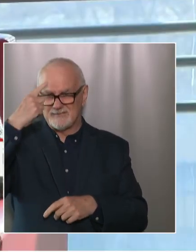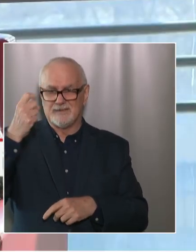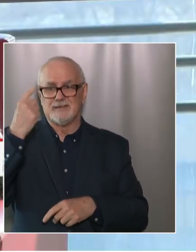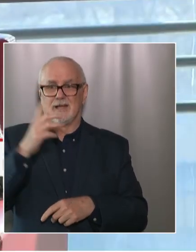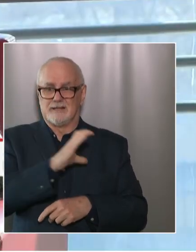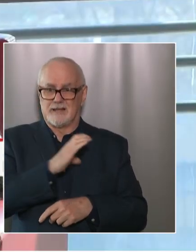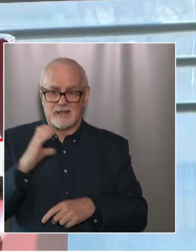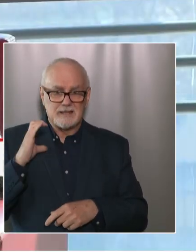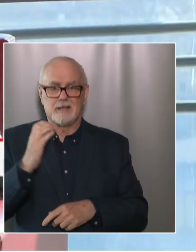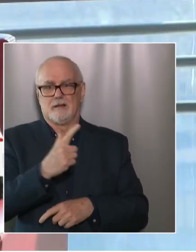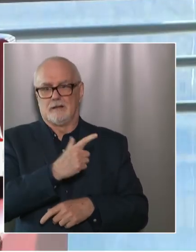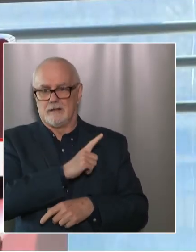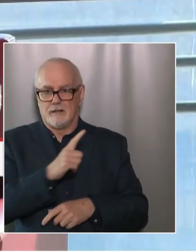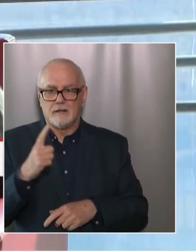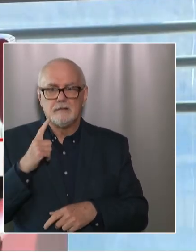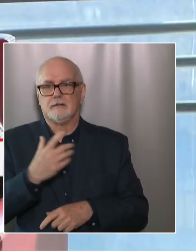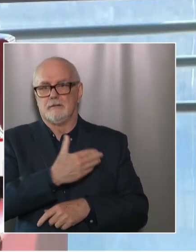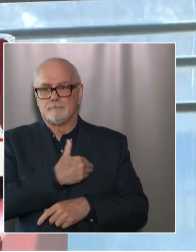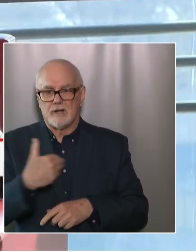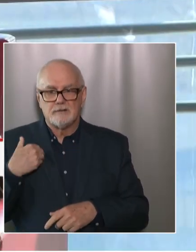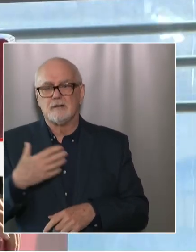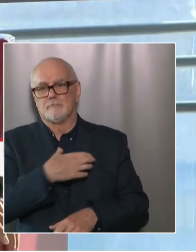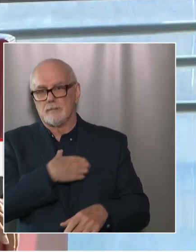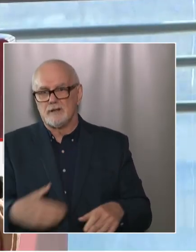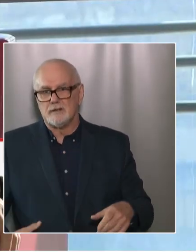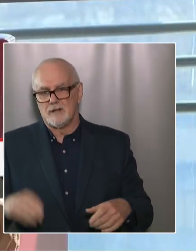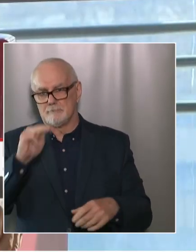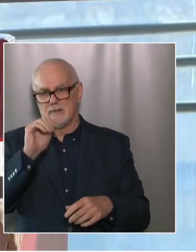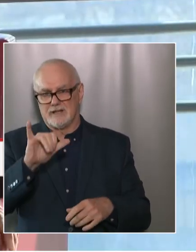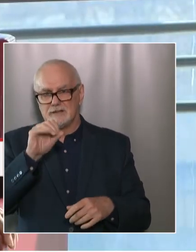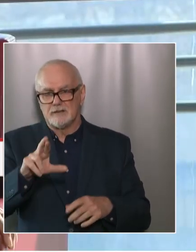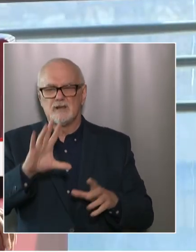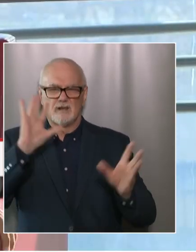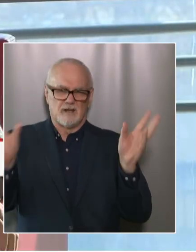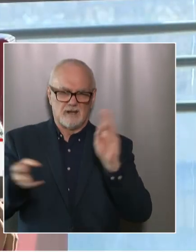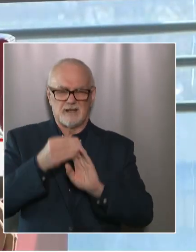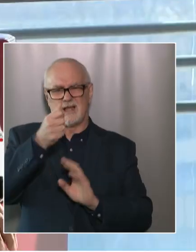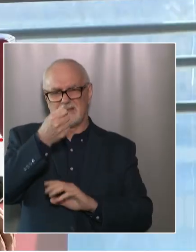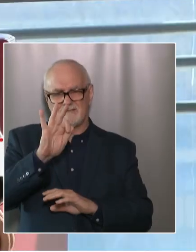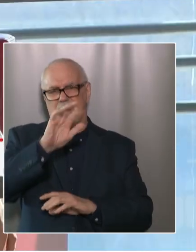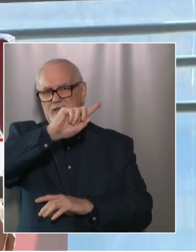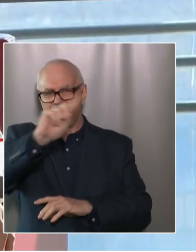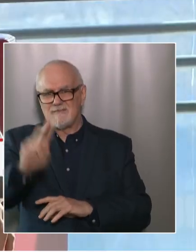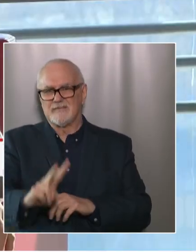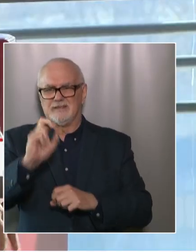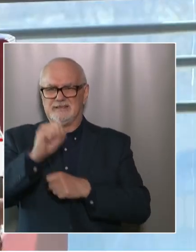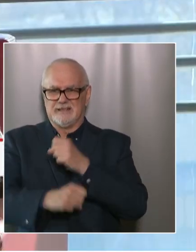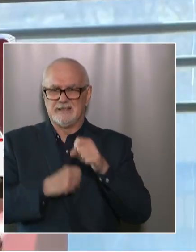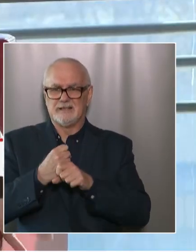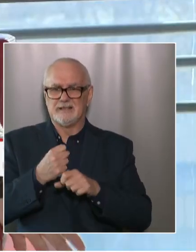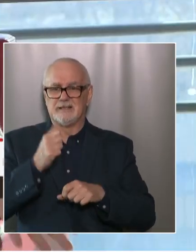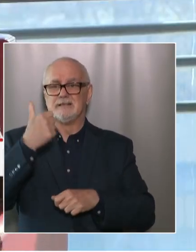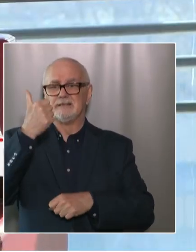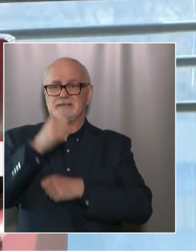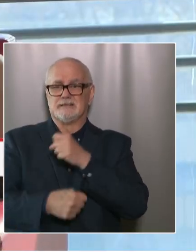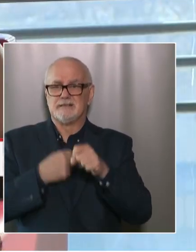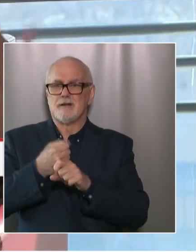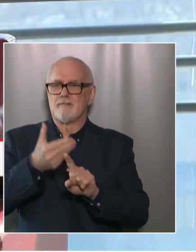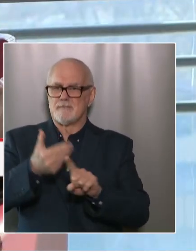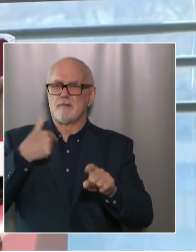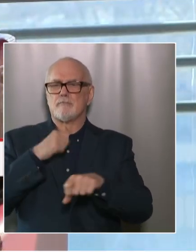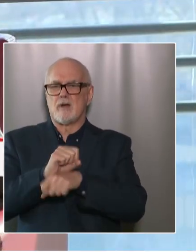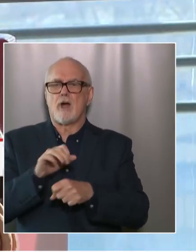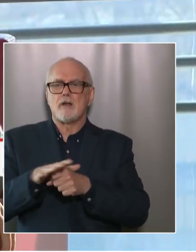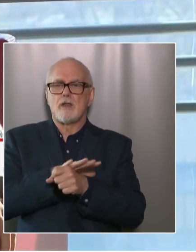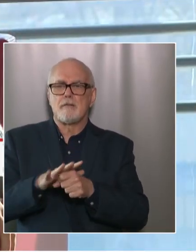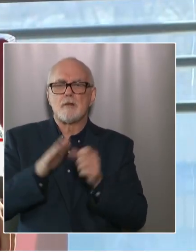and now as mayor, and I was in local government 10 years before that. So almost 30 years in